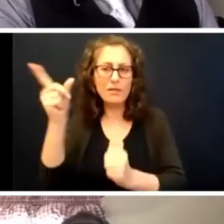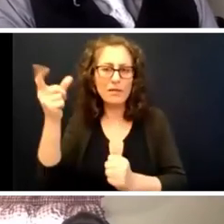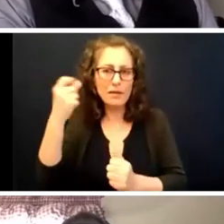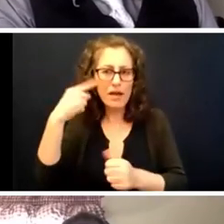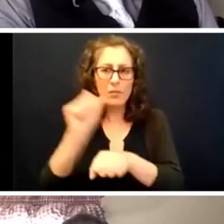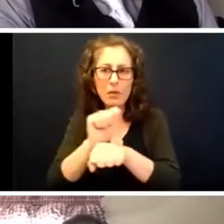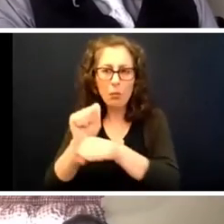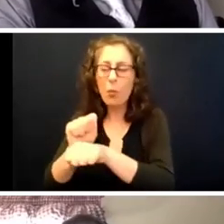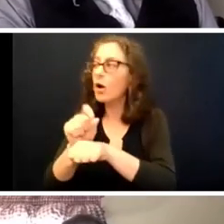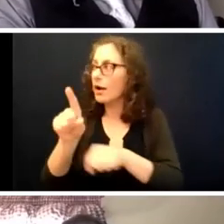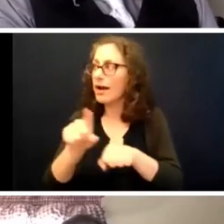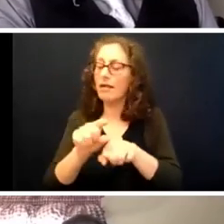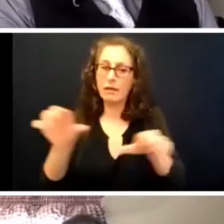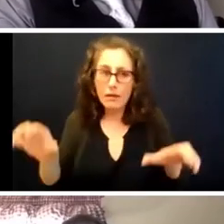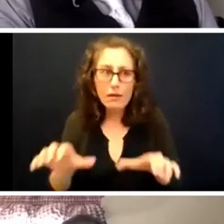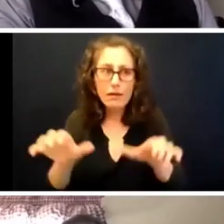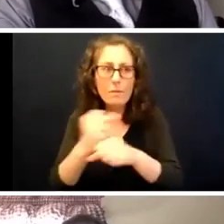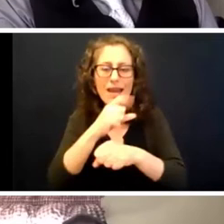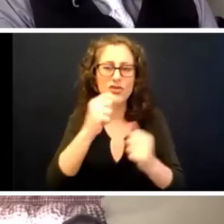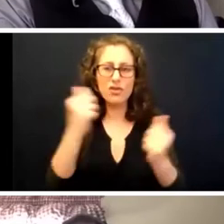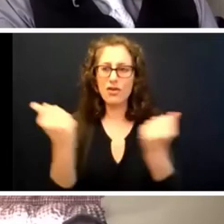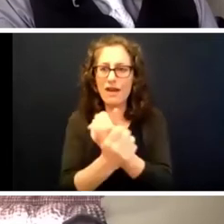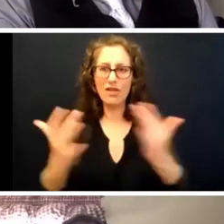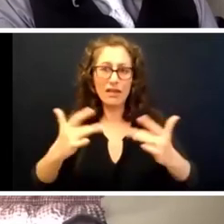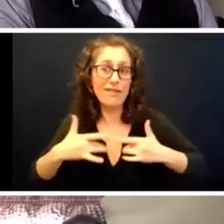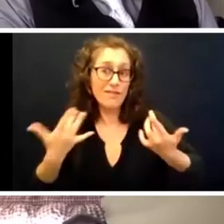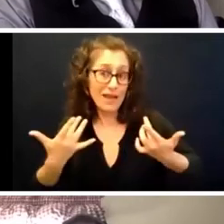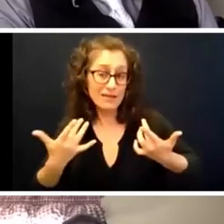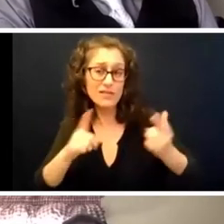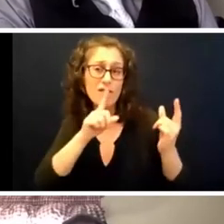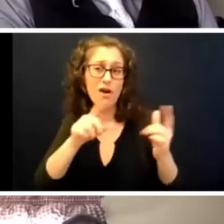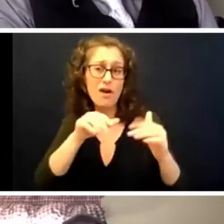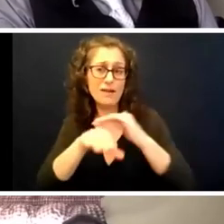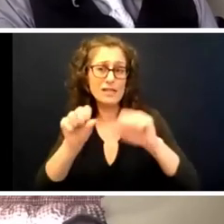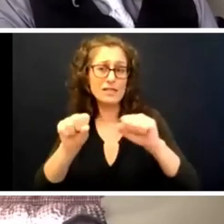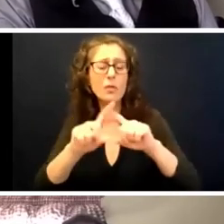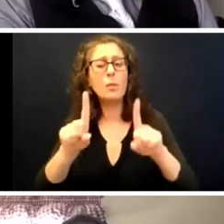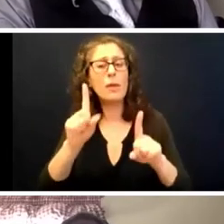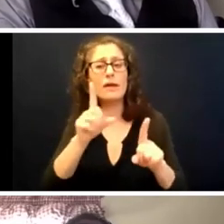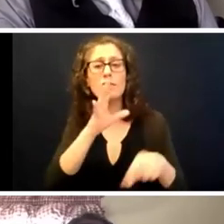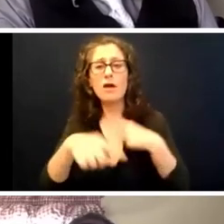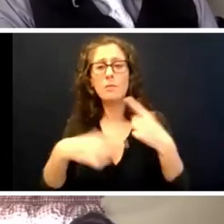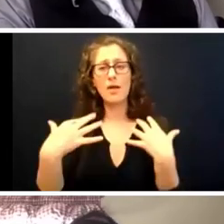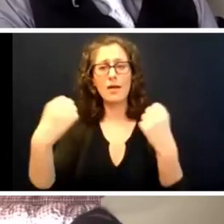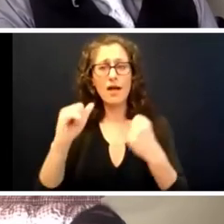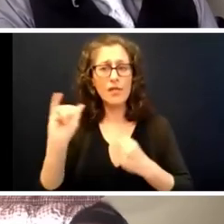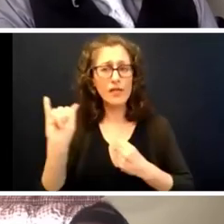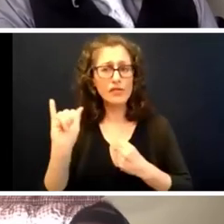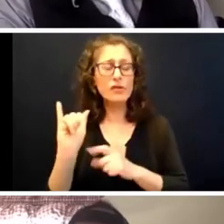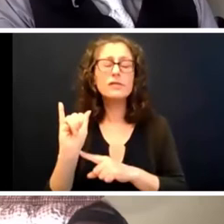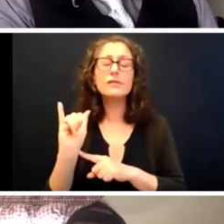to make sure all of the events are accessible. But when it comes to health insurance, I definitely